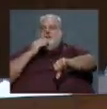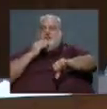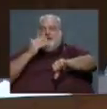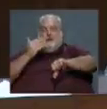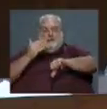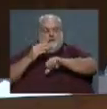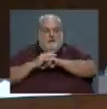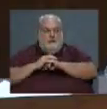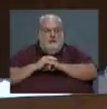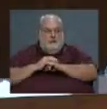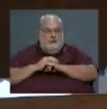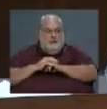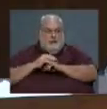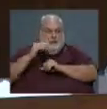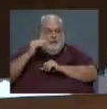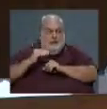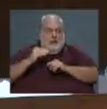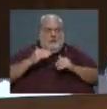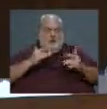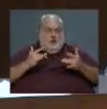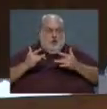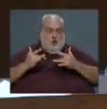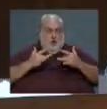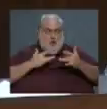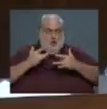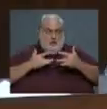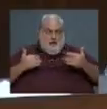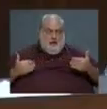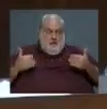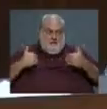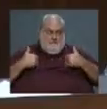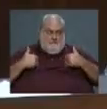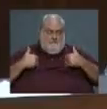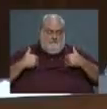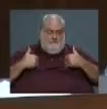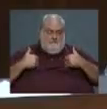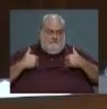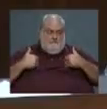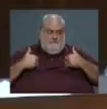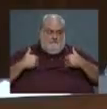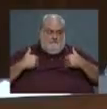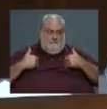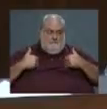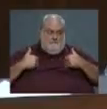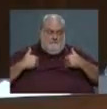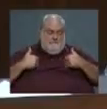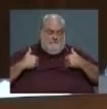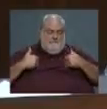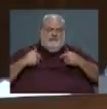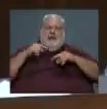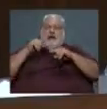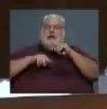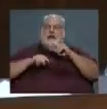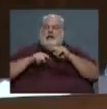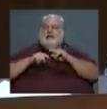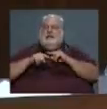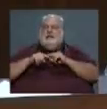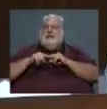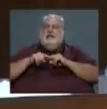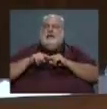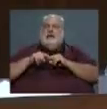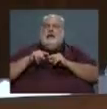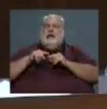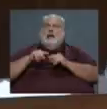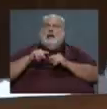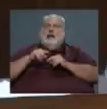need to say. The thing that I'm concerned about is that I can't even begin to count the number of apartments